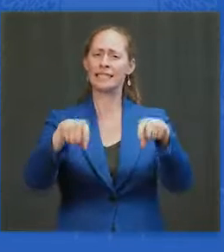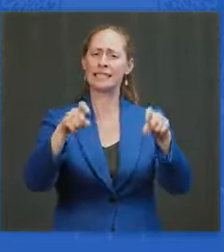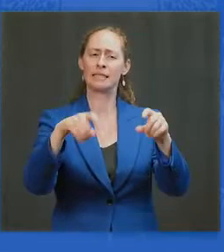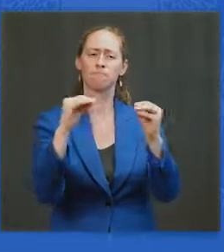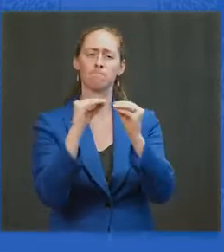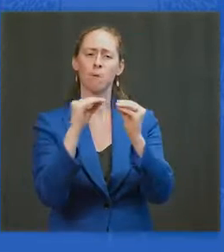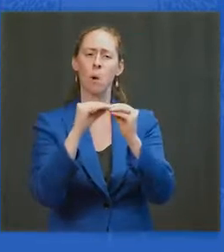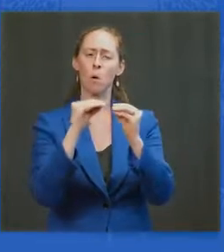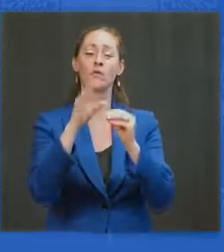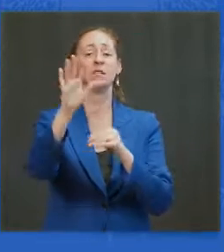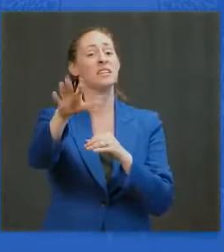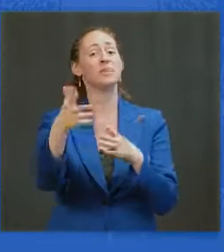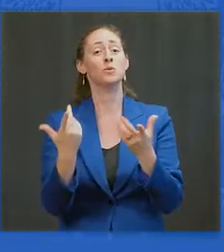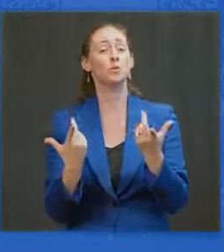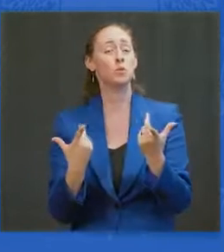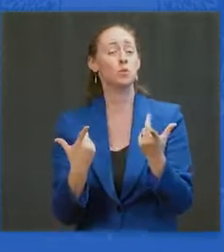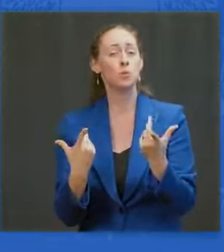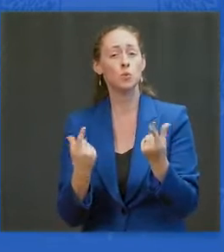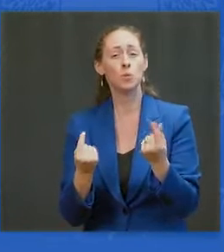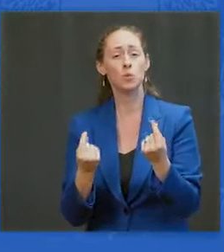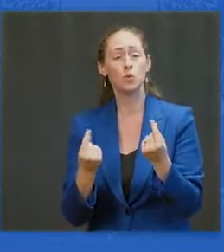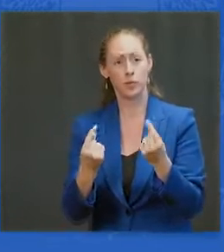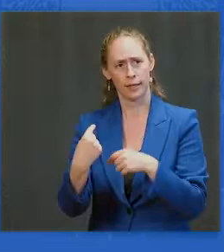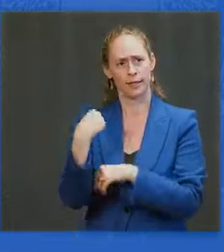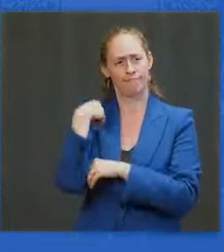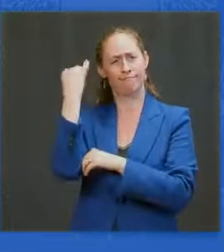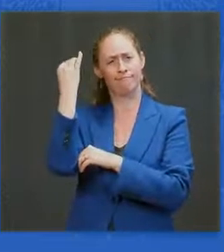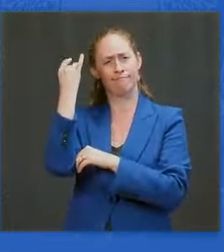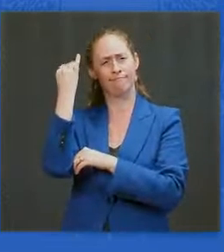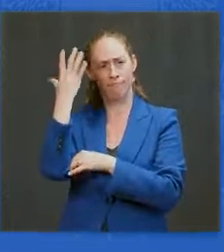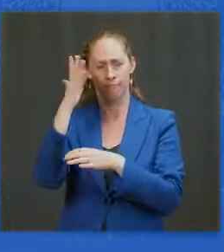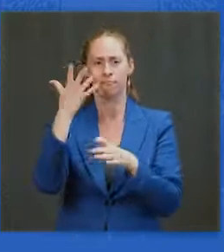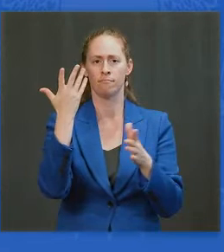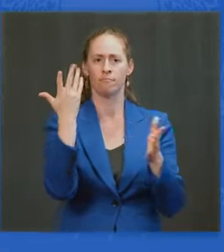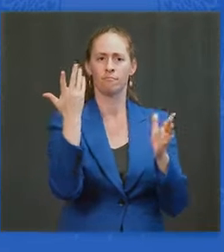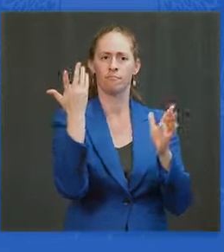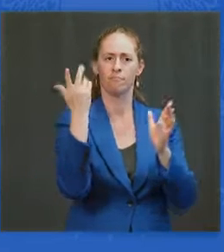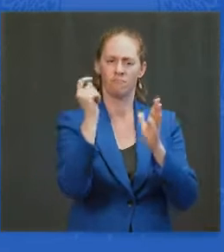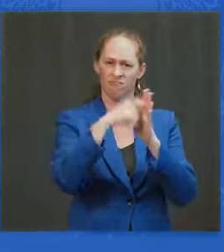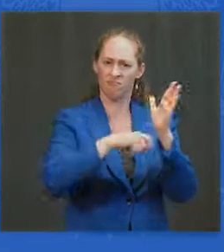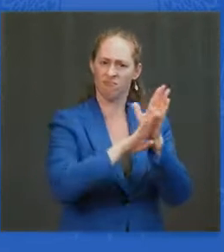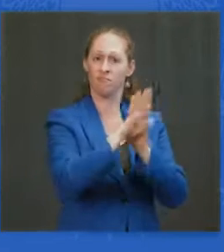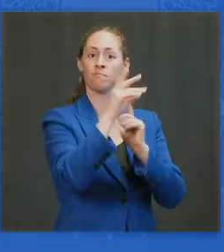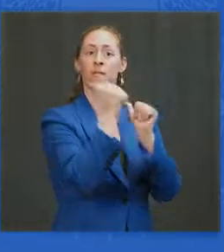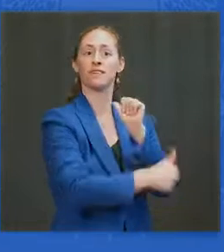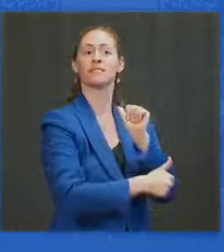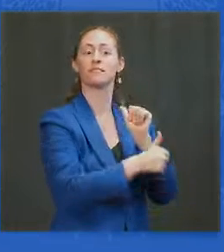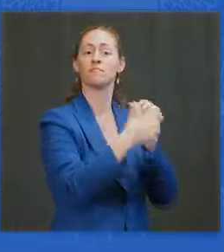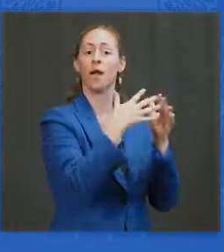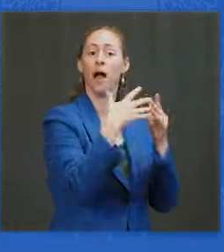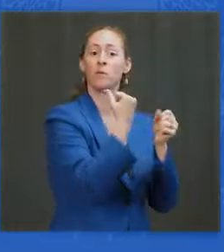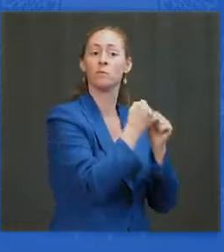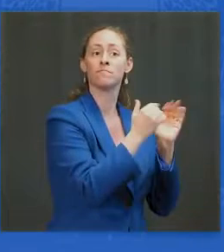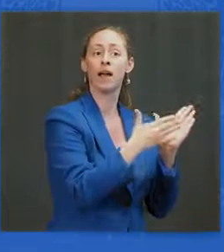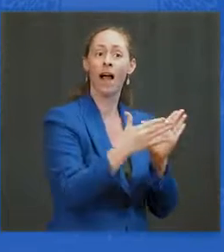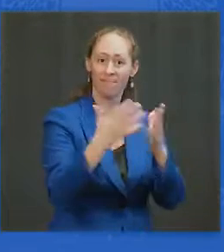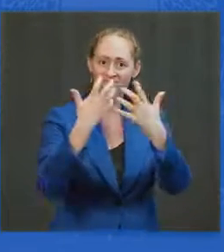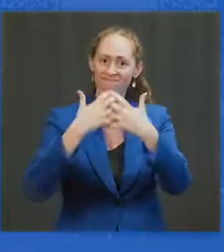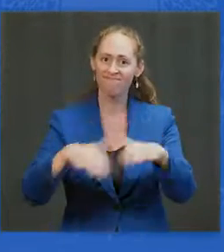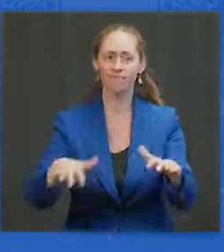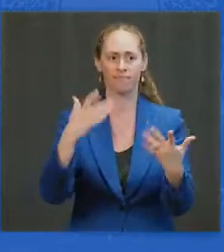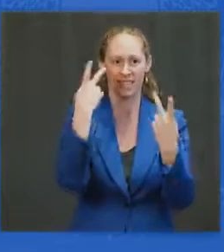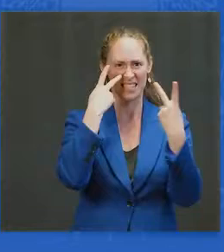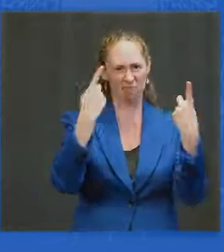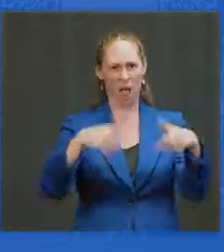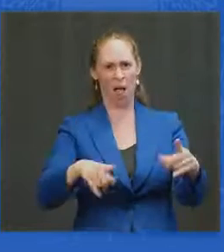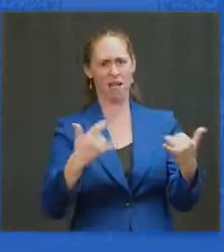to write and pass the American Rescue Plan, and it's working. Our economy has added 4 million jobs in my first